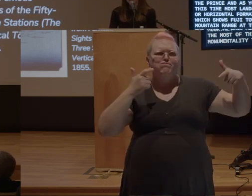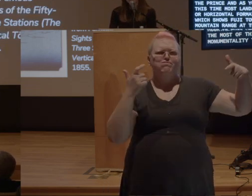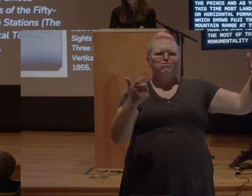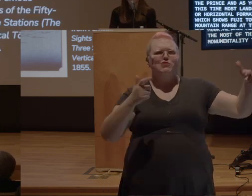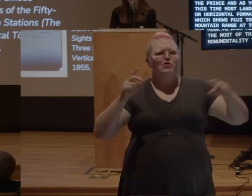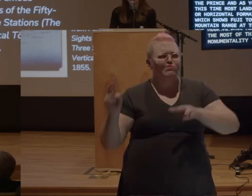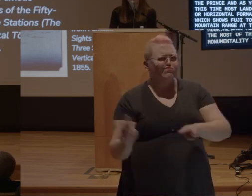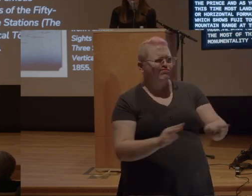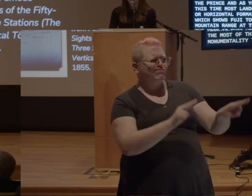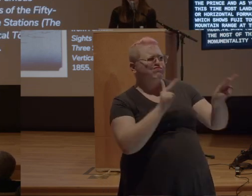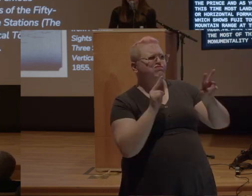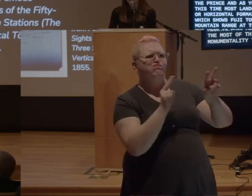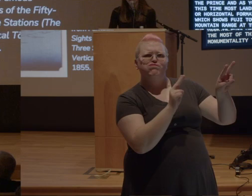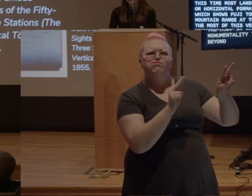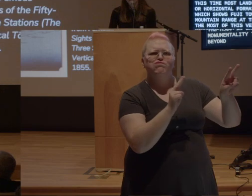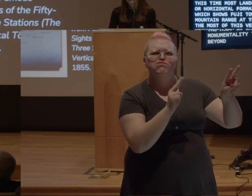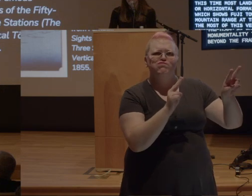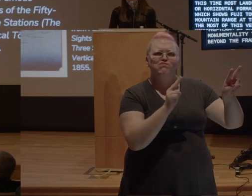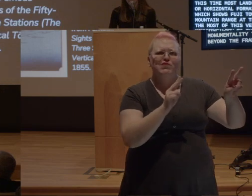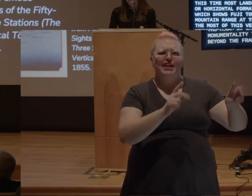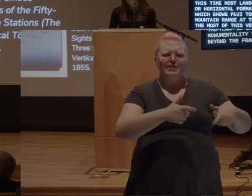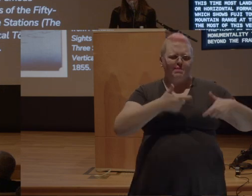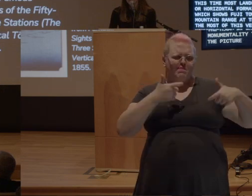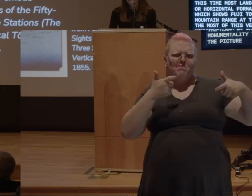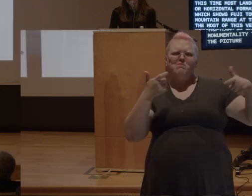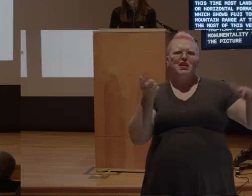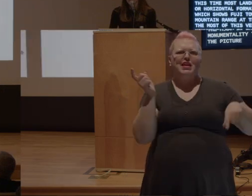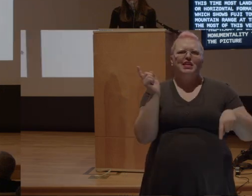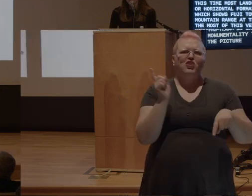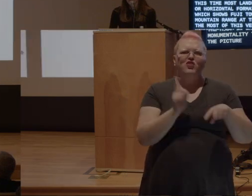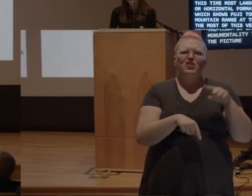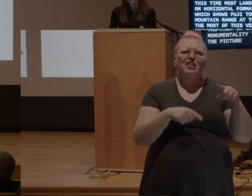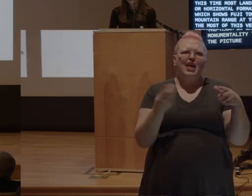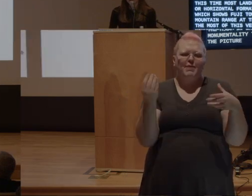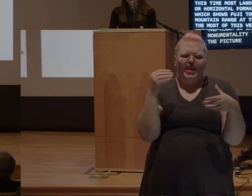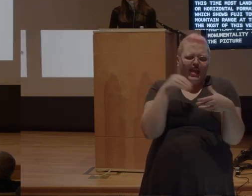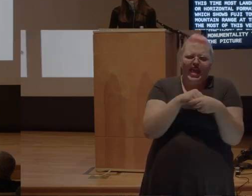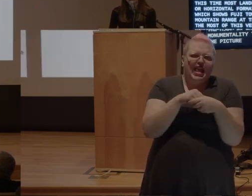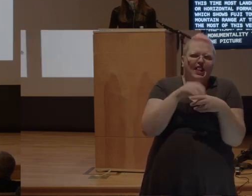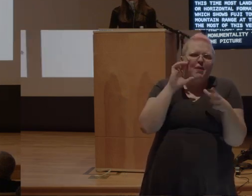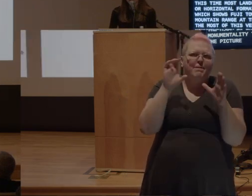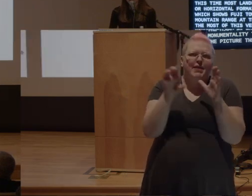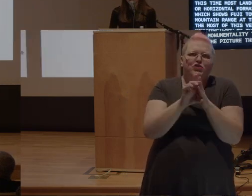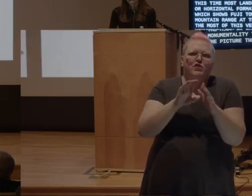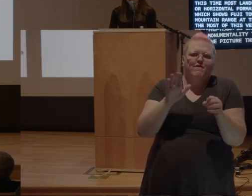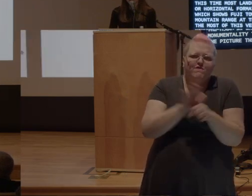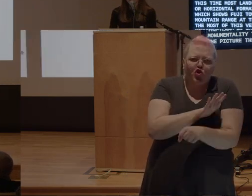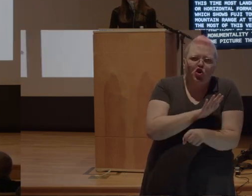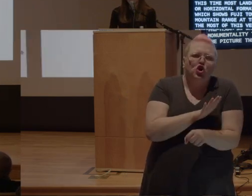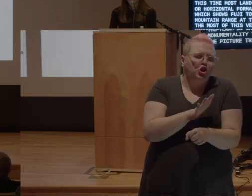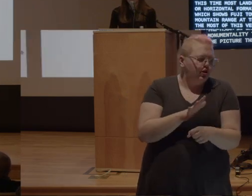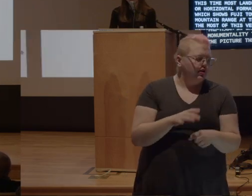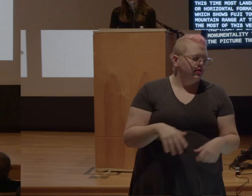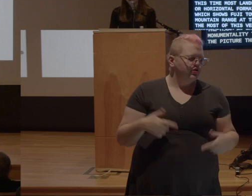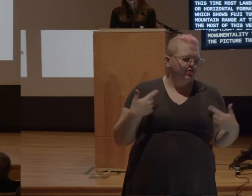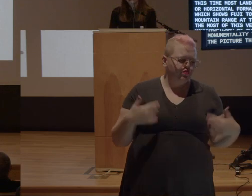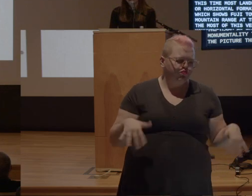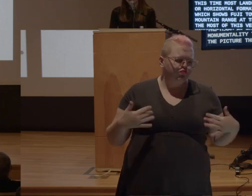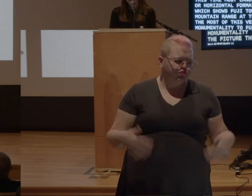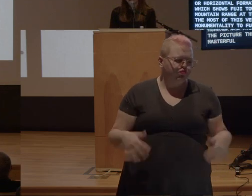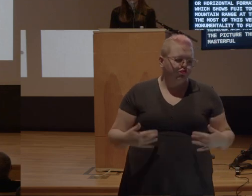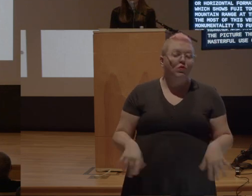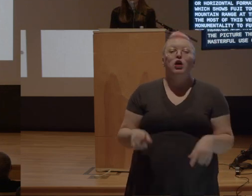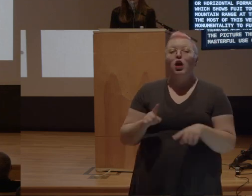soaring peak extends beyond the frame of the picture. The hara design also demonstrates the masterful use